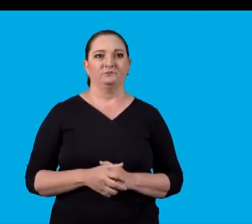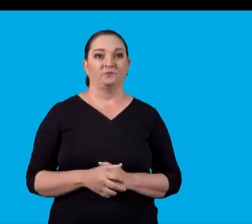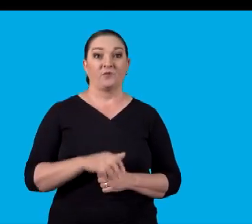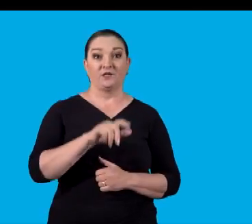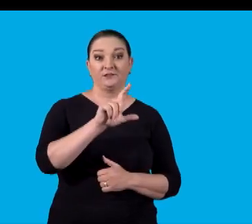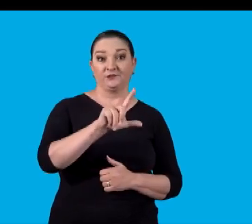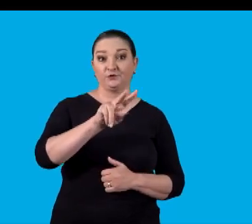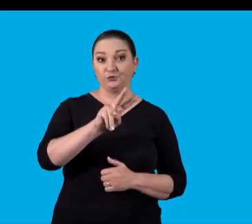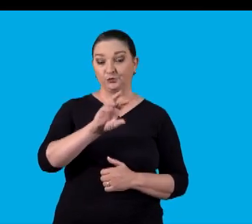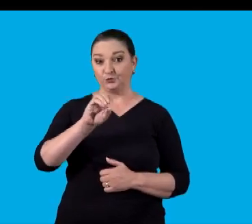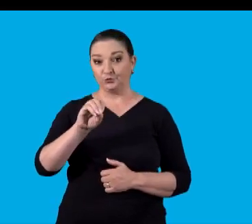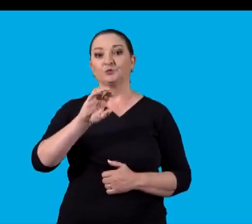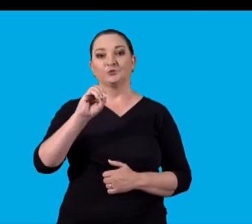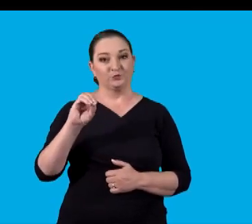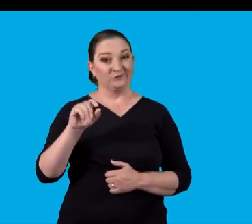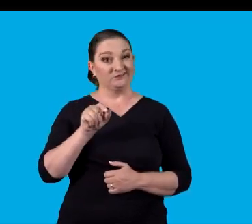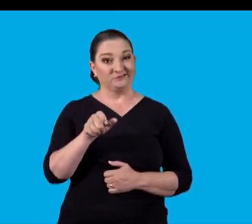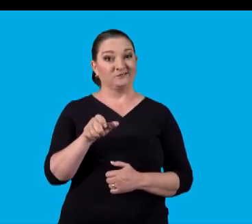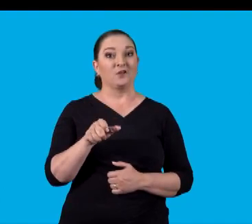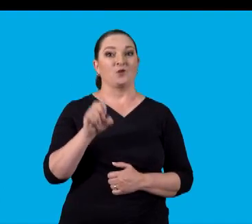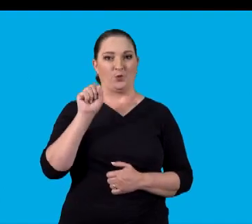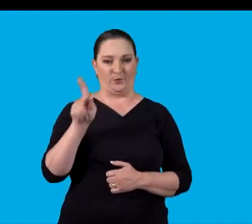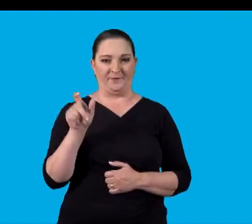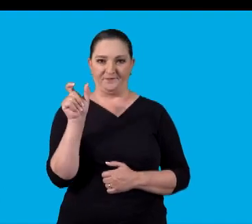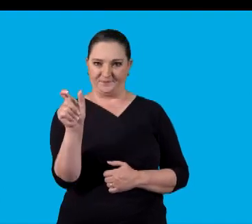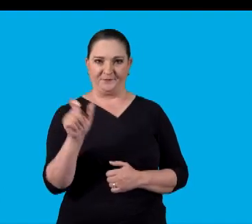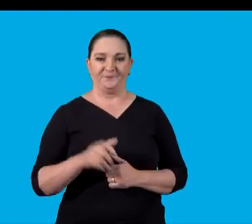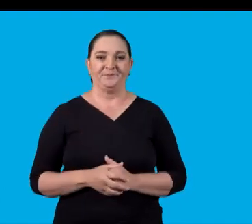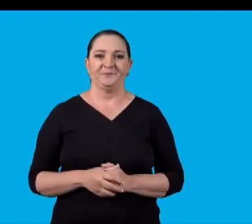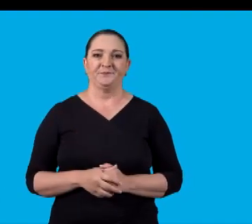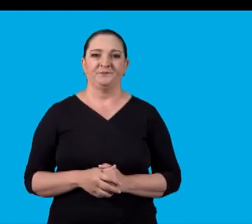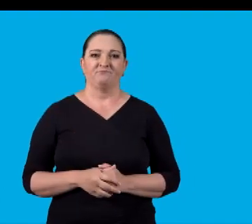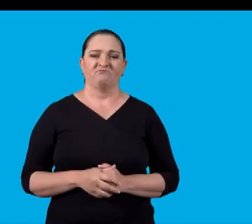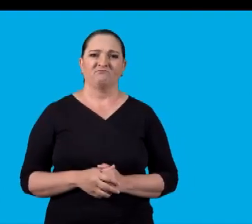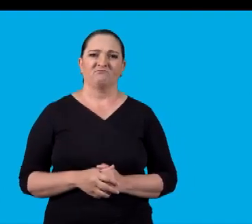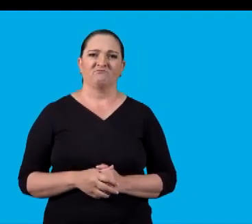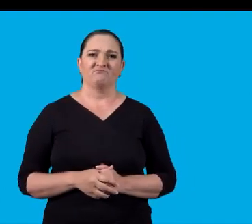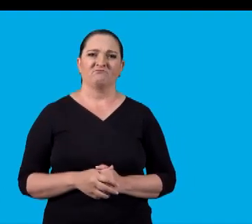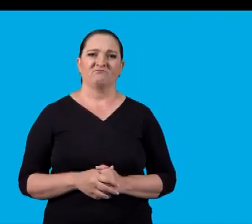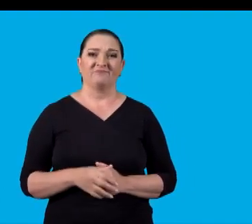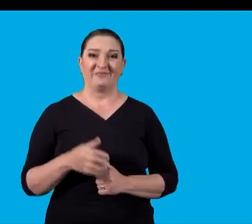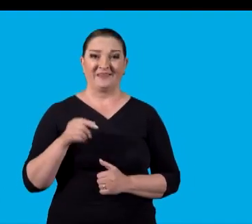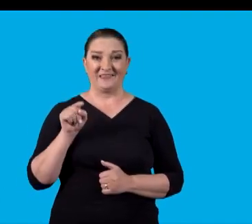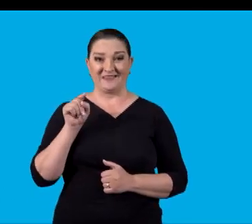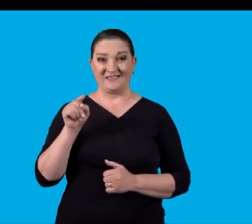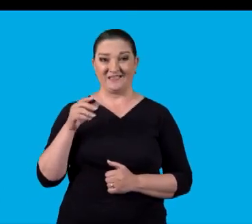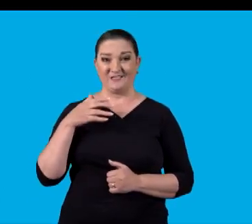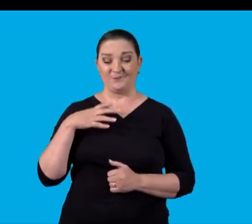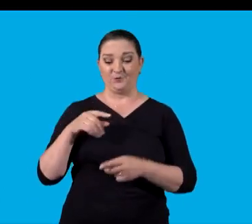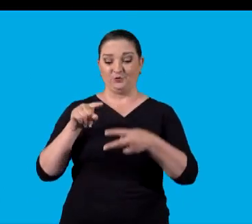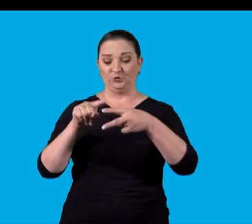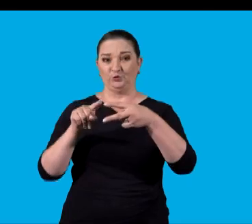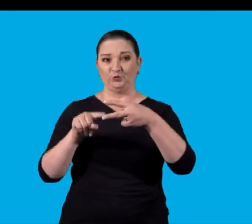is my 7.2 million here. All right. I would want to relate these two